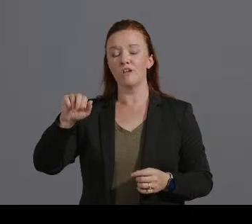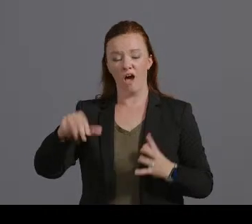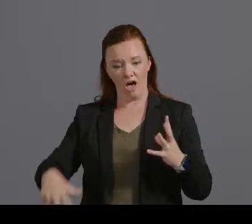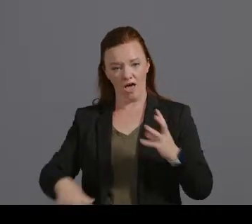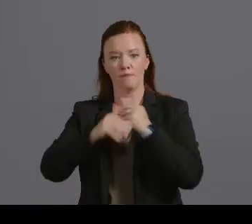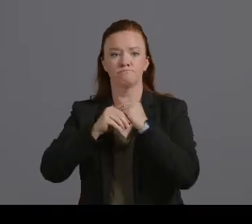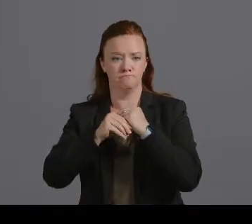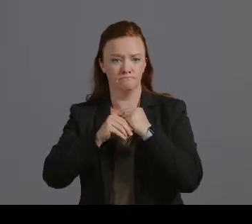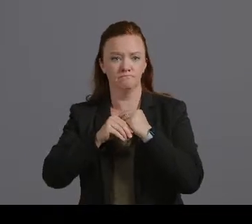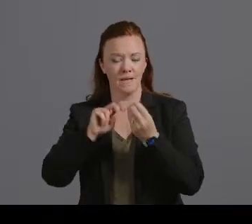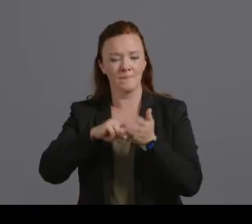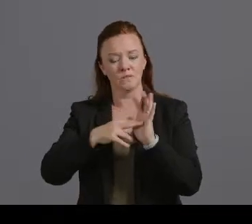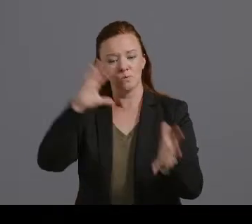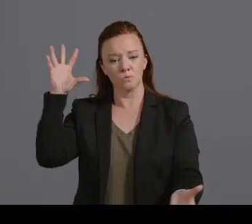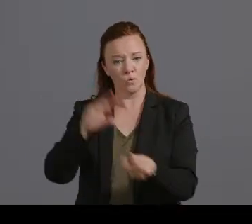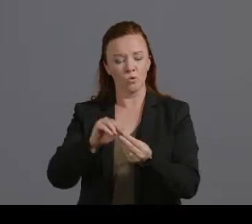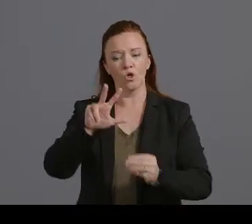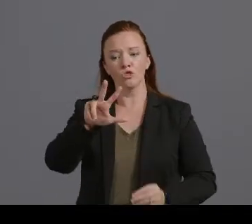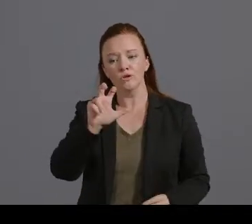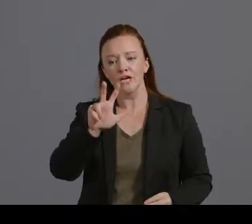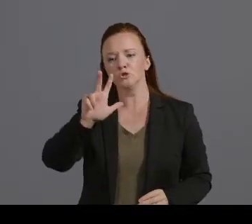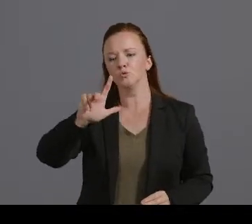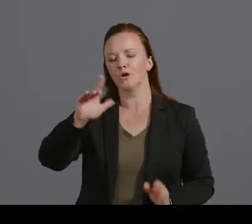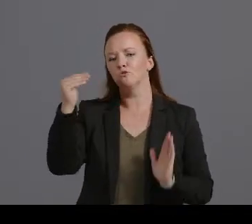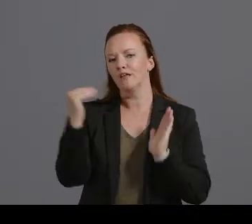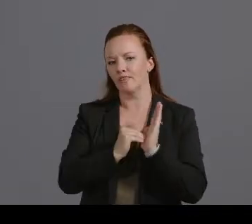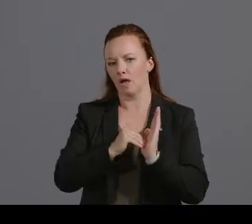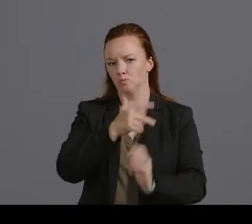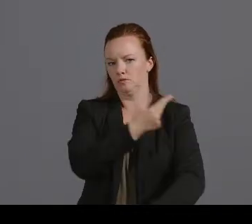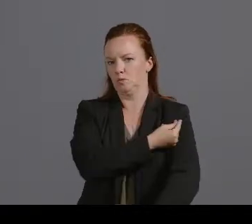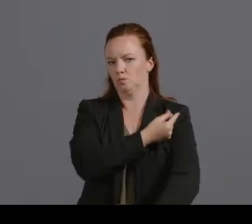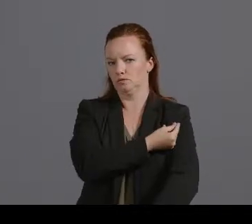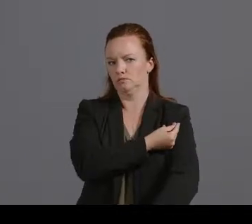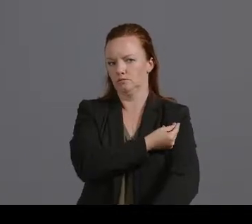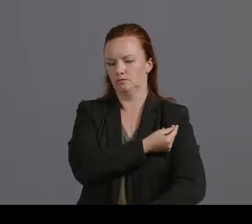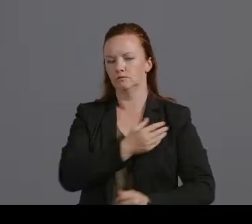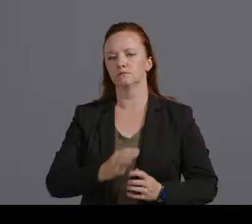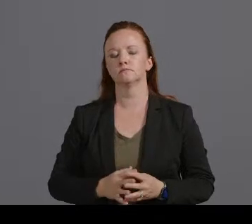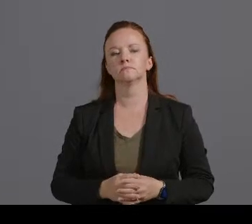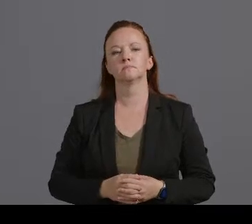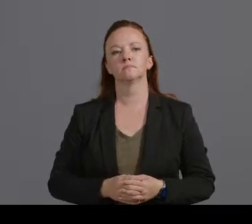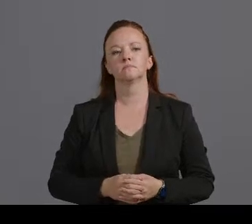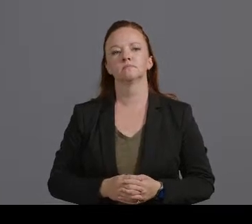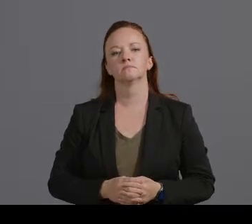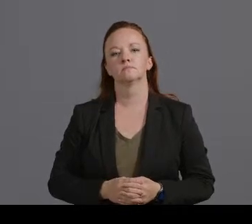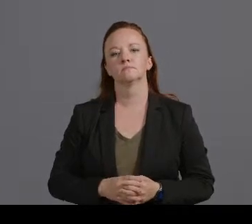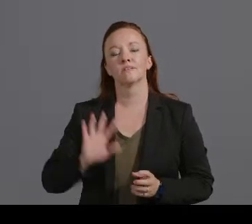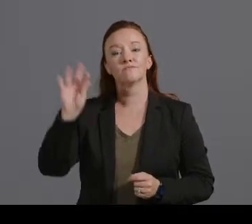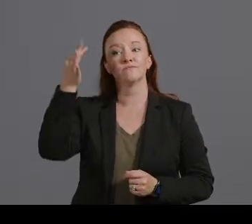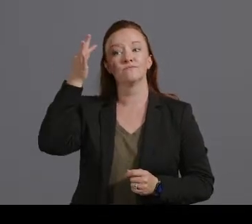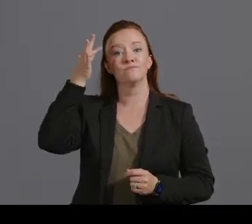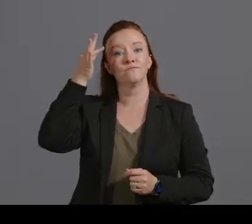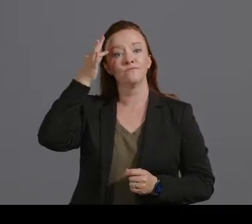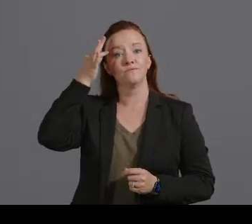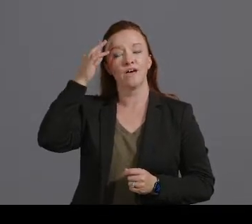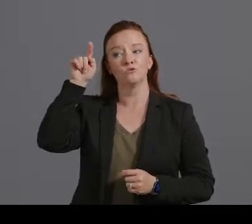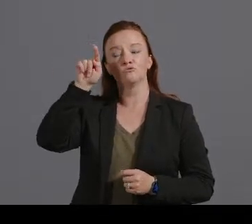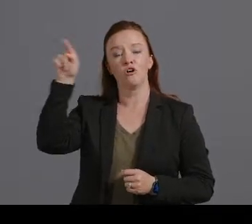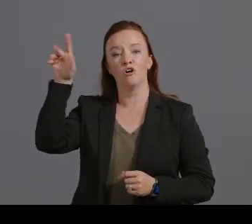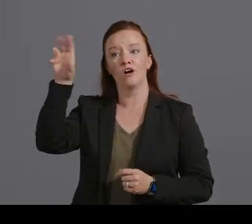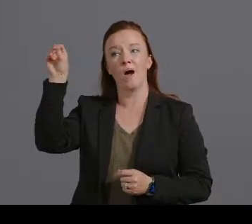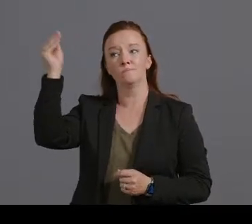total allocation of about 323,000 doses. We are told by our federal partners that we can